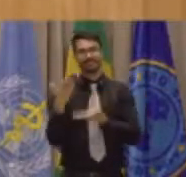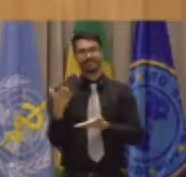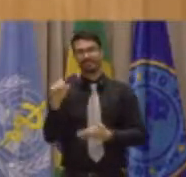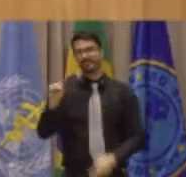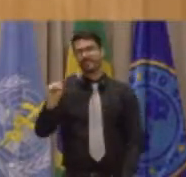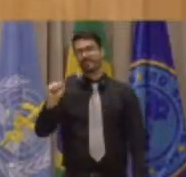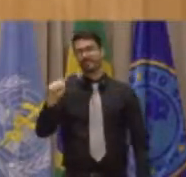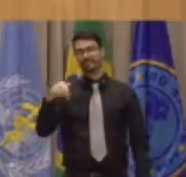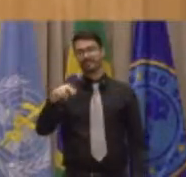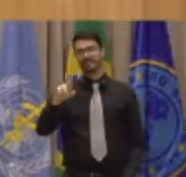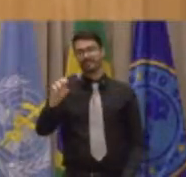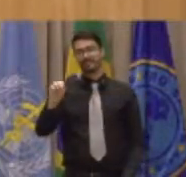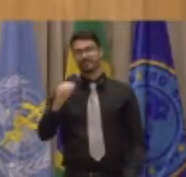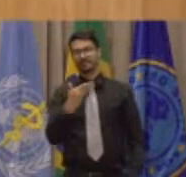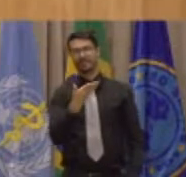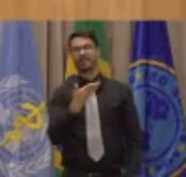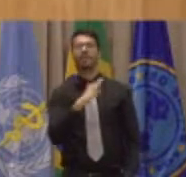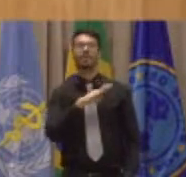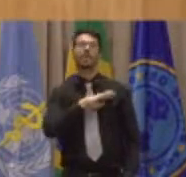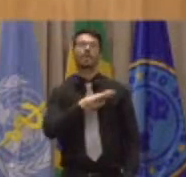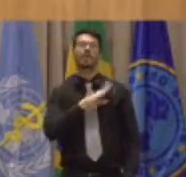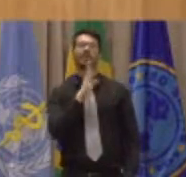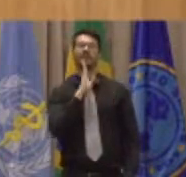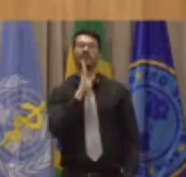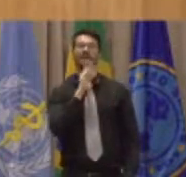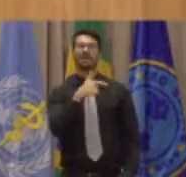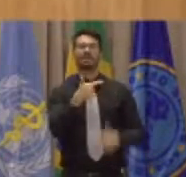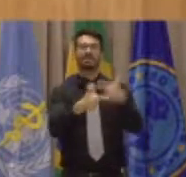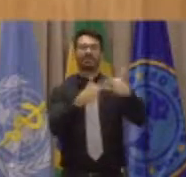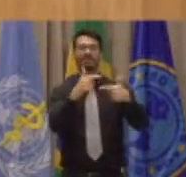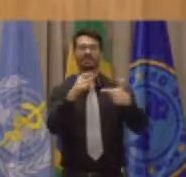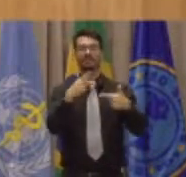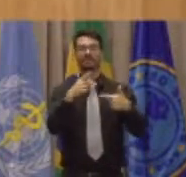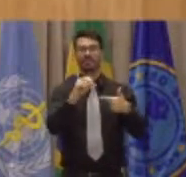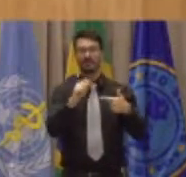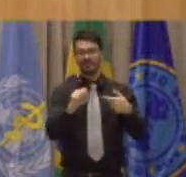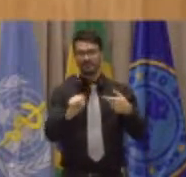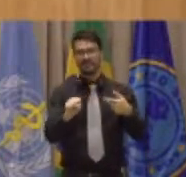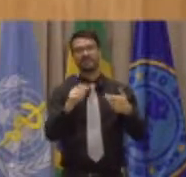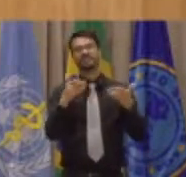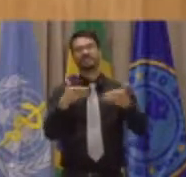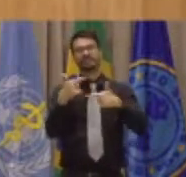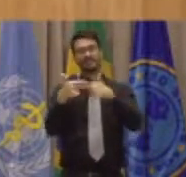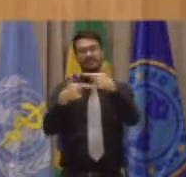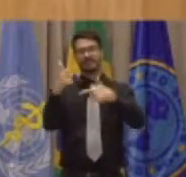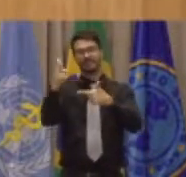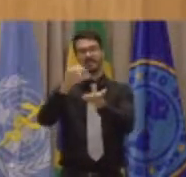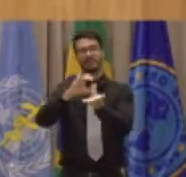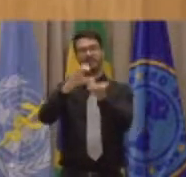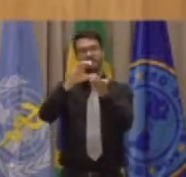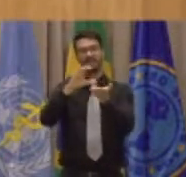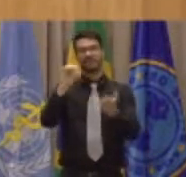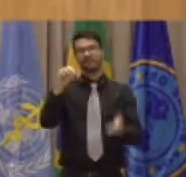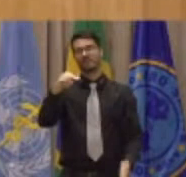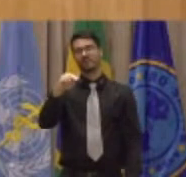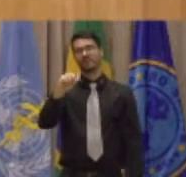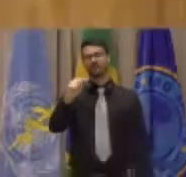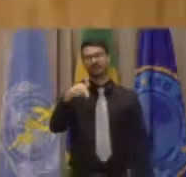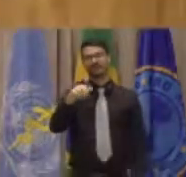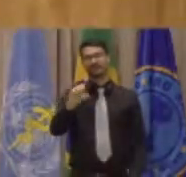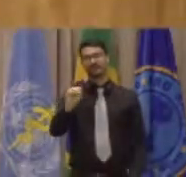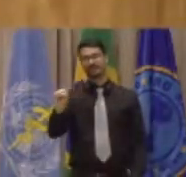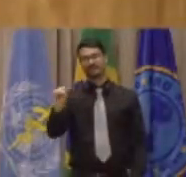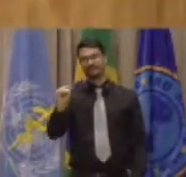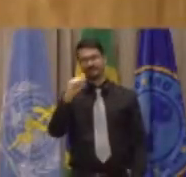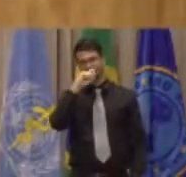to Sandro. We know each other for a long time. Sandro, you have the floor.